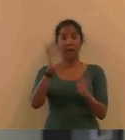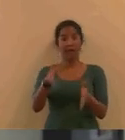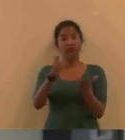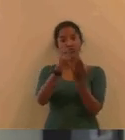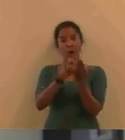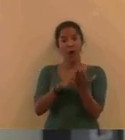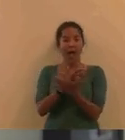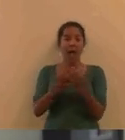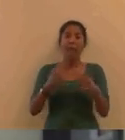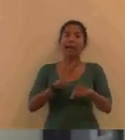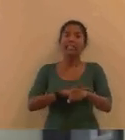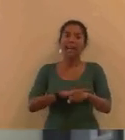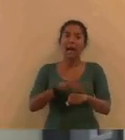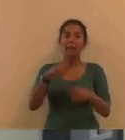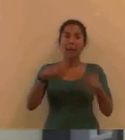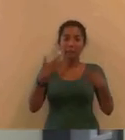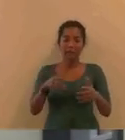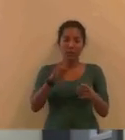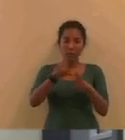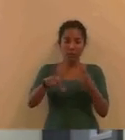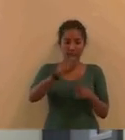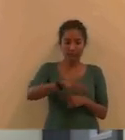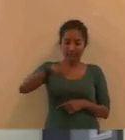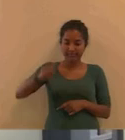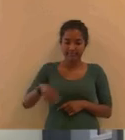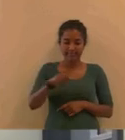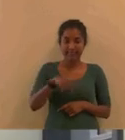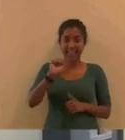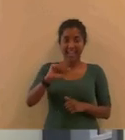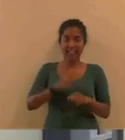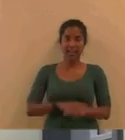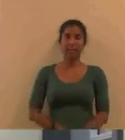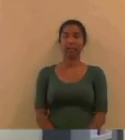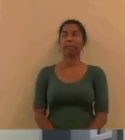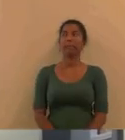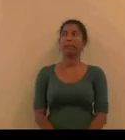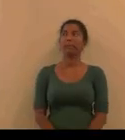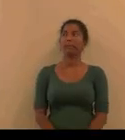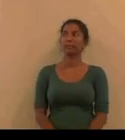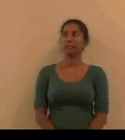times you can get over the object within that set time. Over to you.